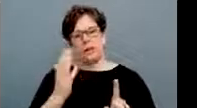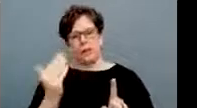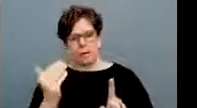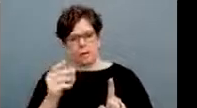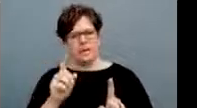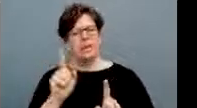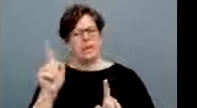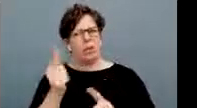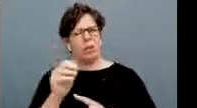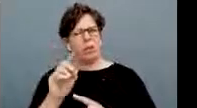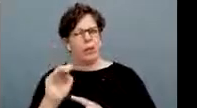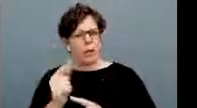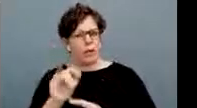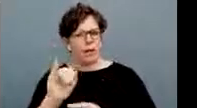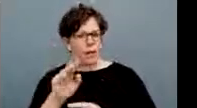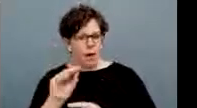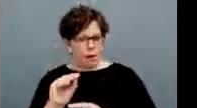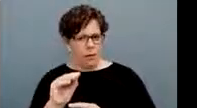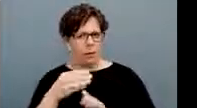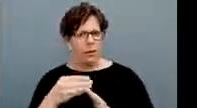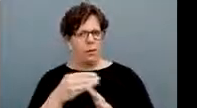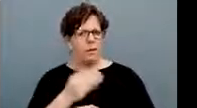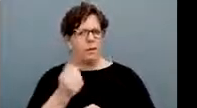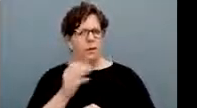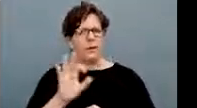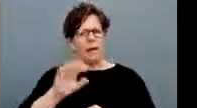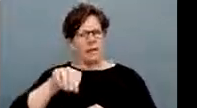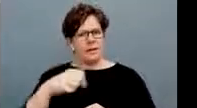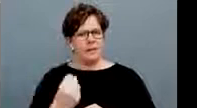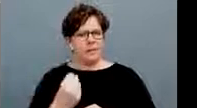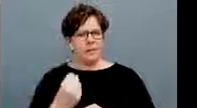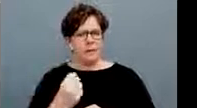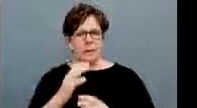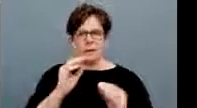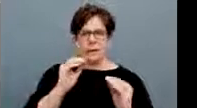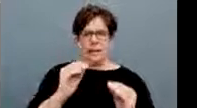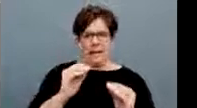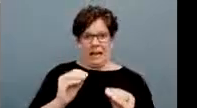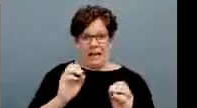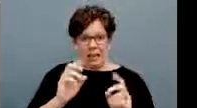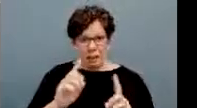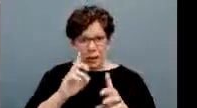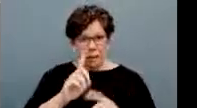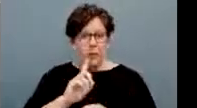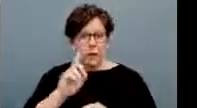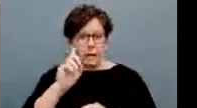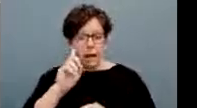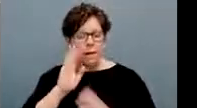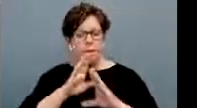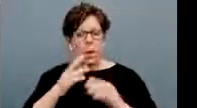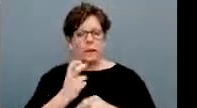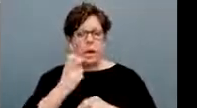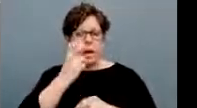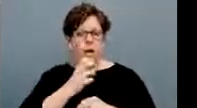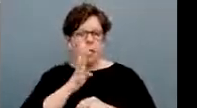So it was at a time prior to the 1950s where education for the deaf was focused on the oral method,